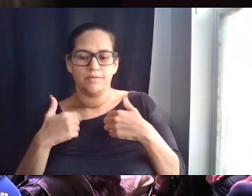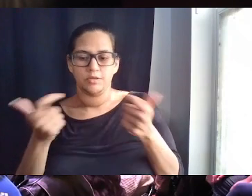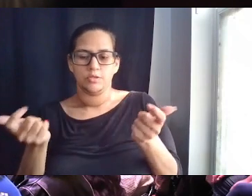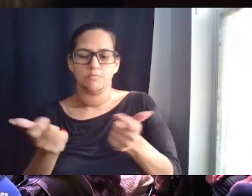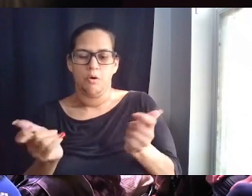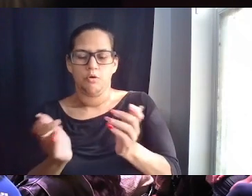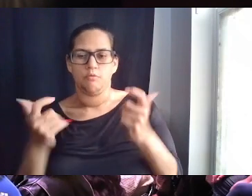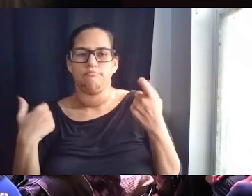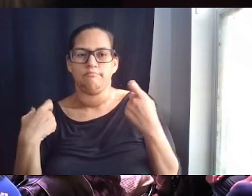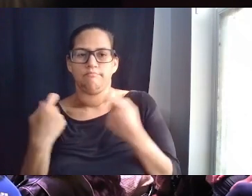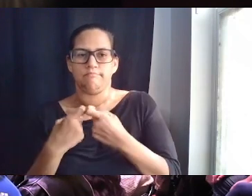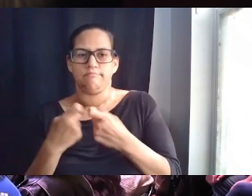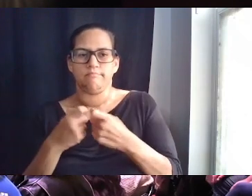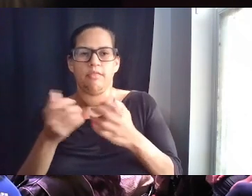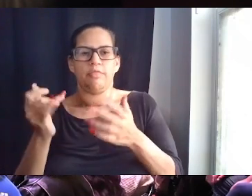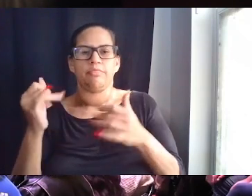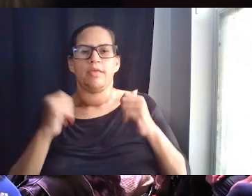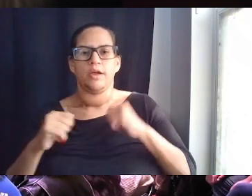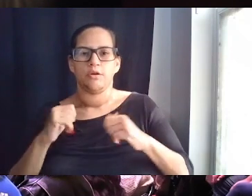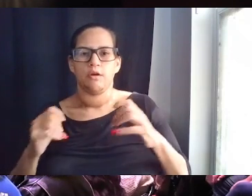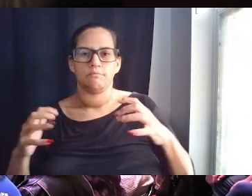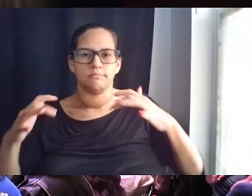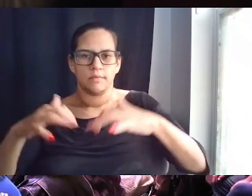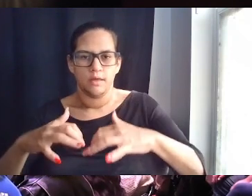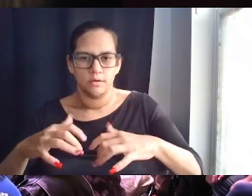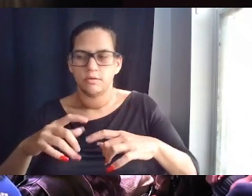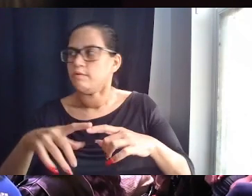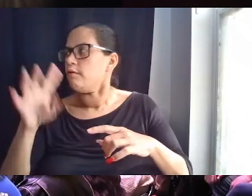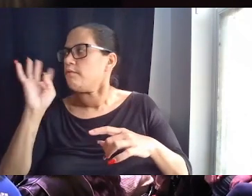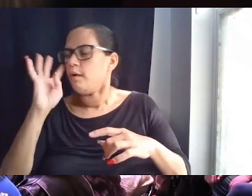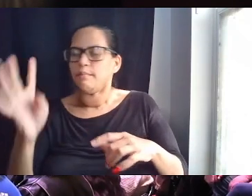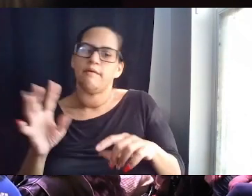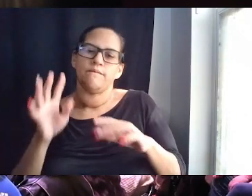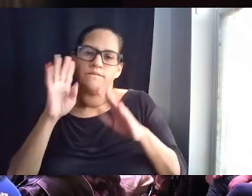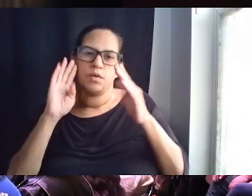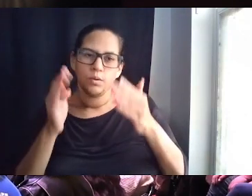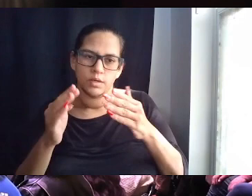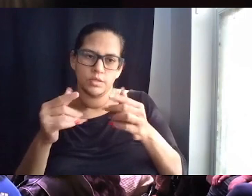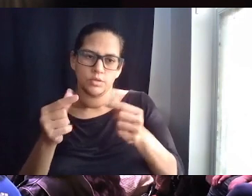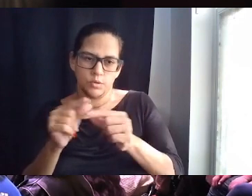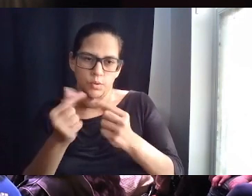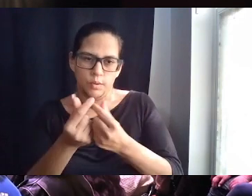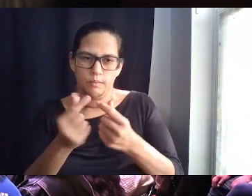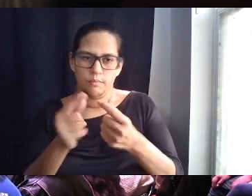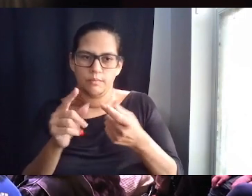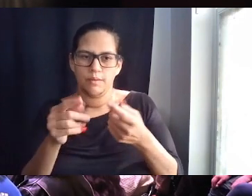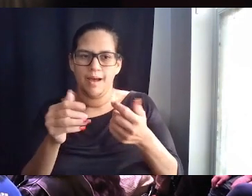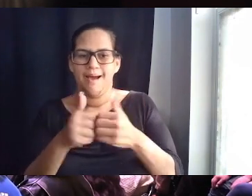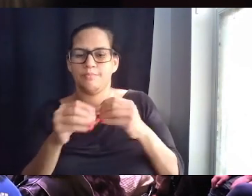artists come together to form a focus group to talk about the ways to move the dialogue in our field forward